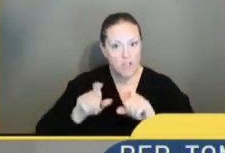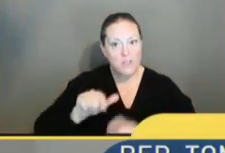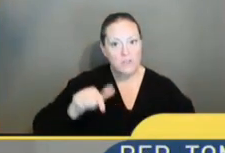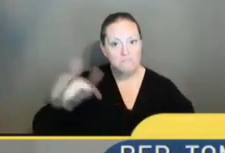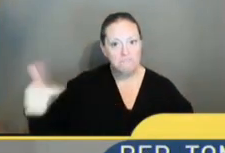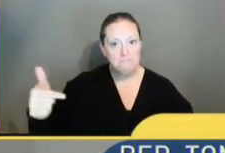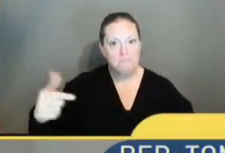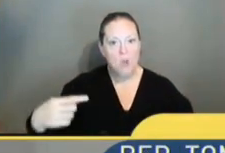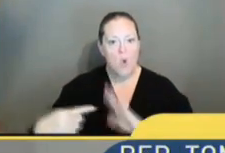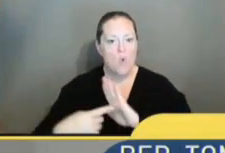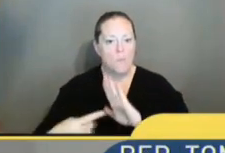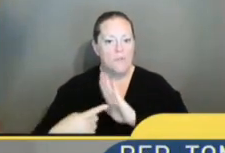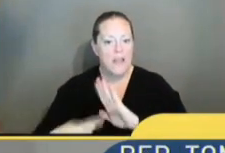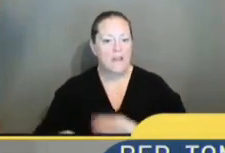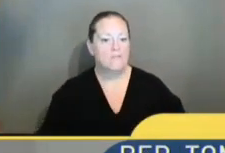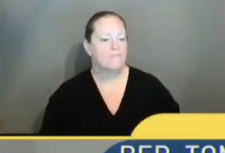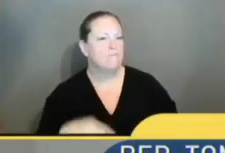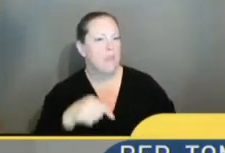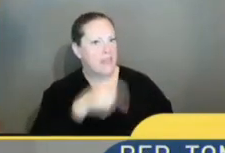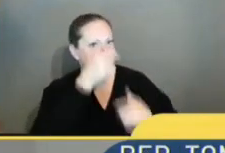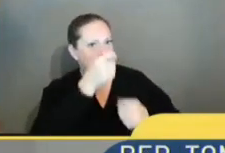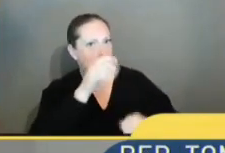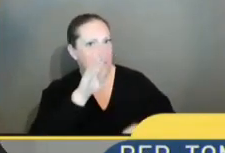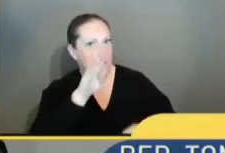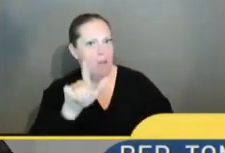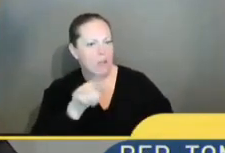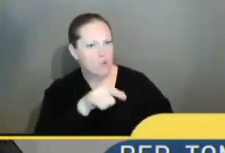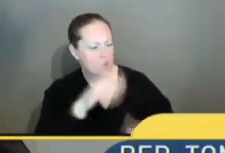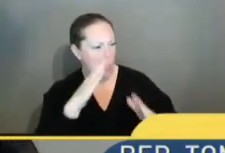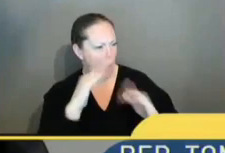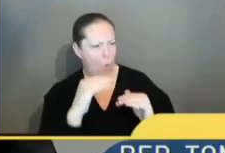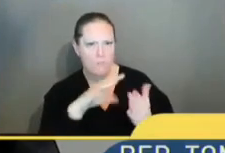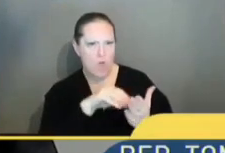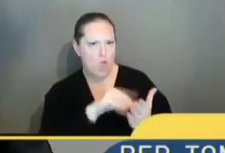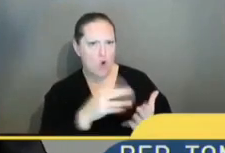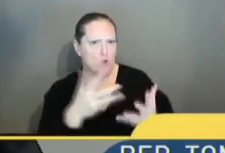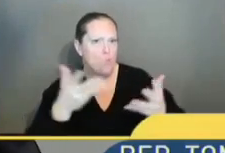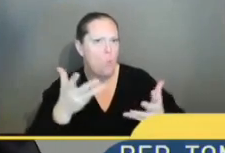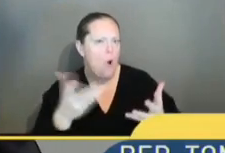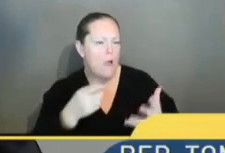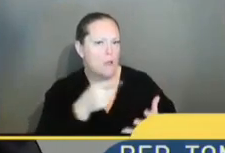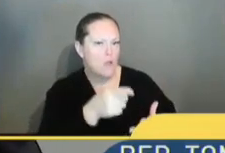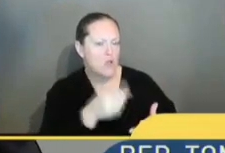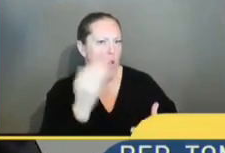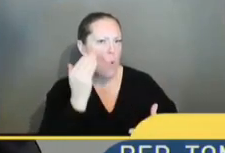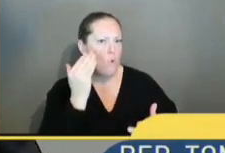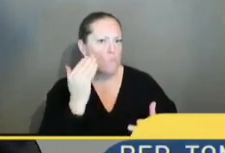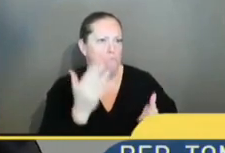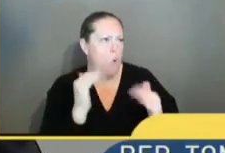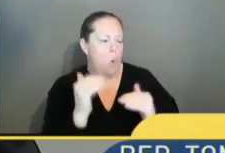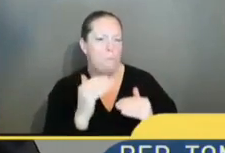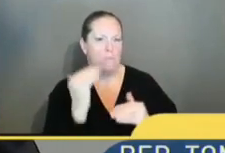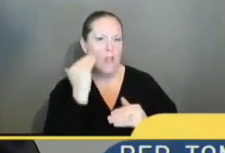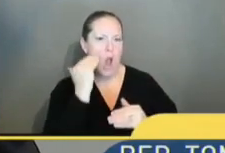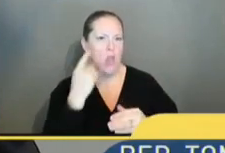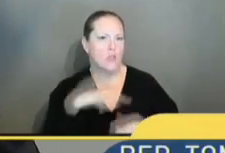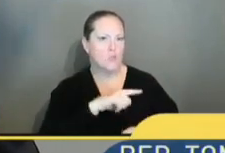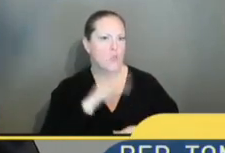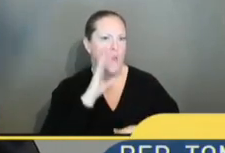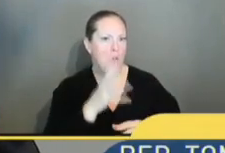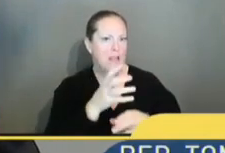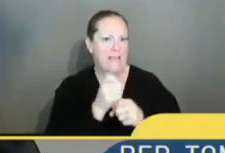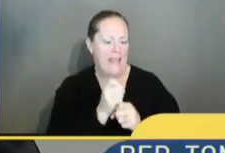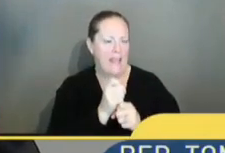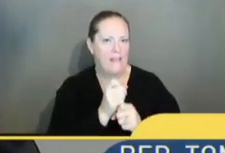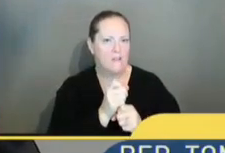just what do you hope to learn from this bill? What do you hope that we're going to be able to, the knowledge we'll receive that will enable us